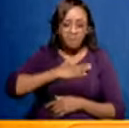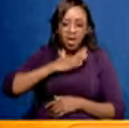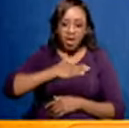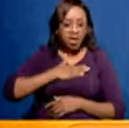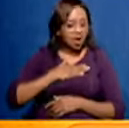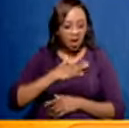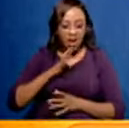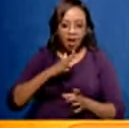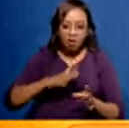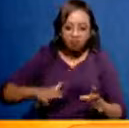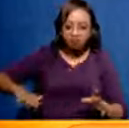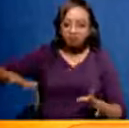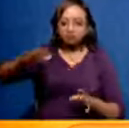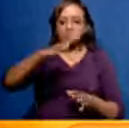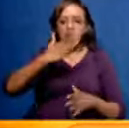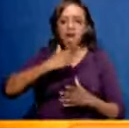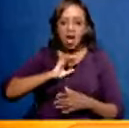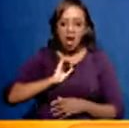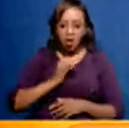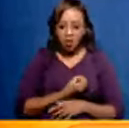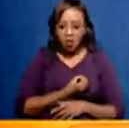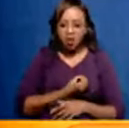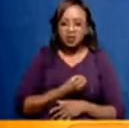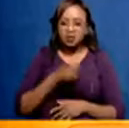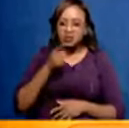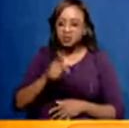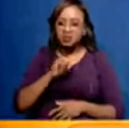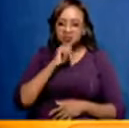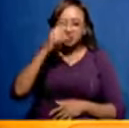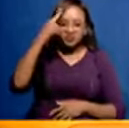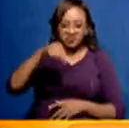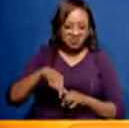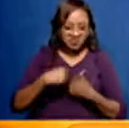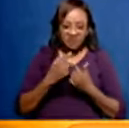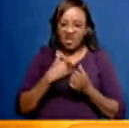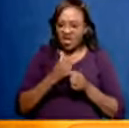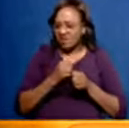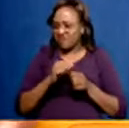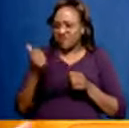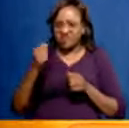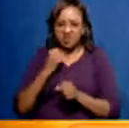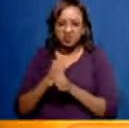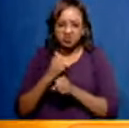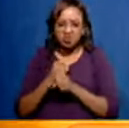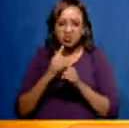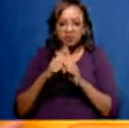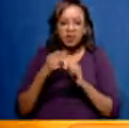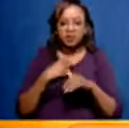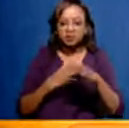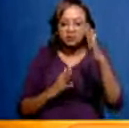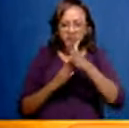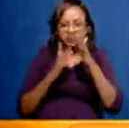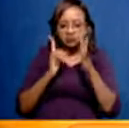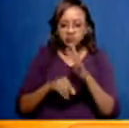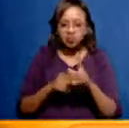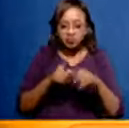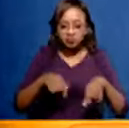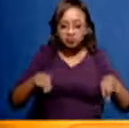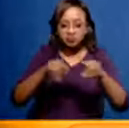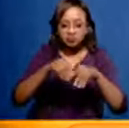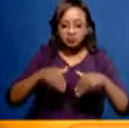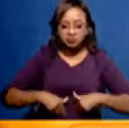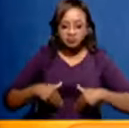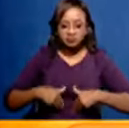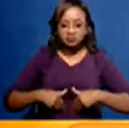our legacy. I'm not doing this for myself, I have another job. This is about the young, let's say, generation in this country